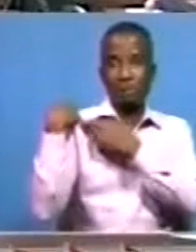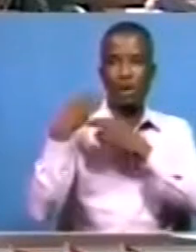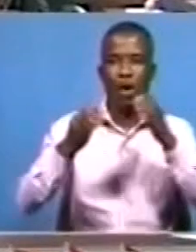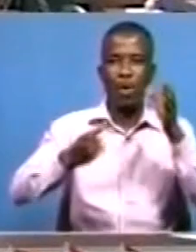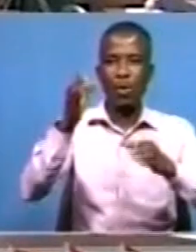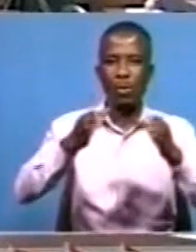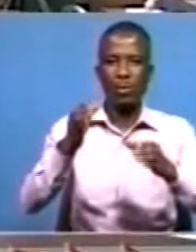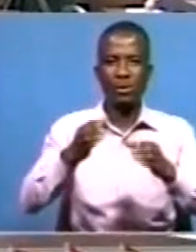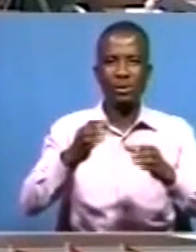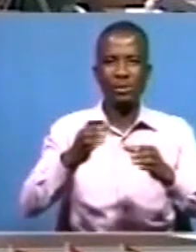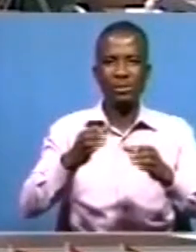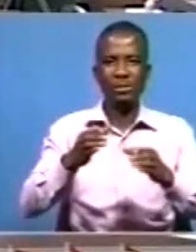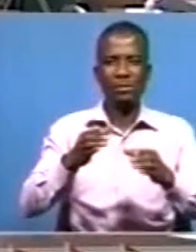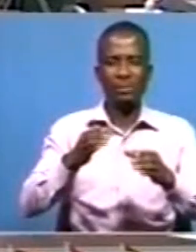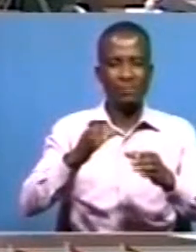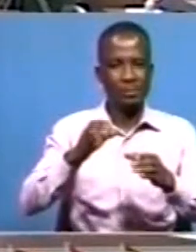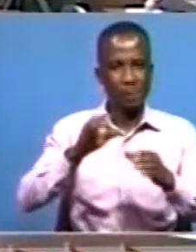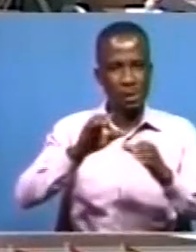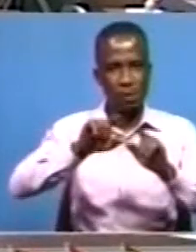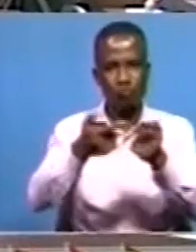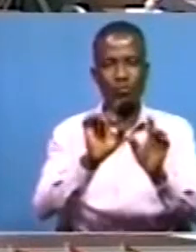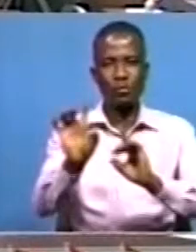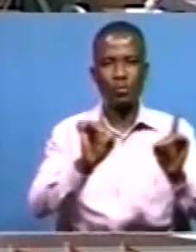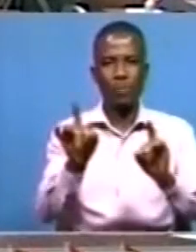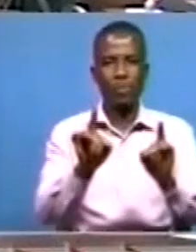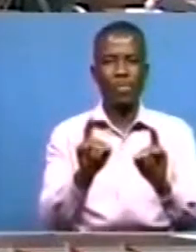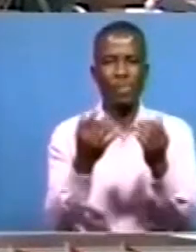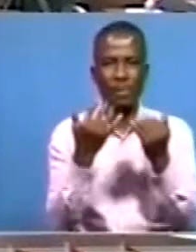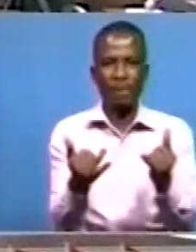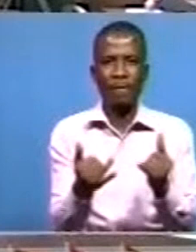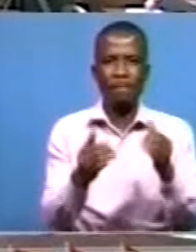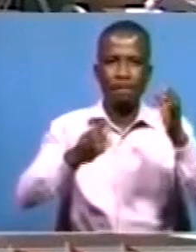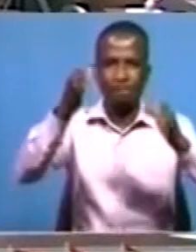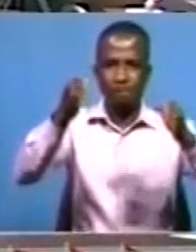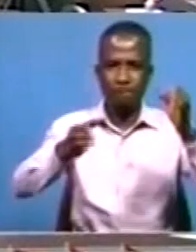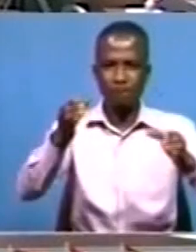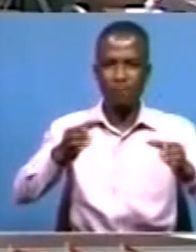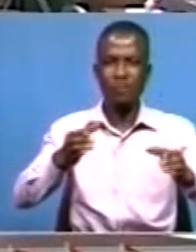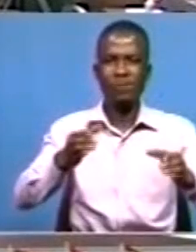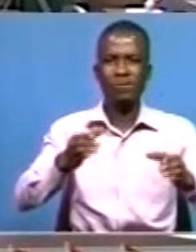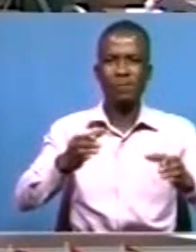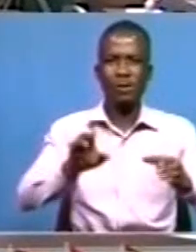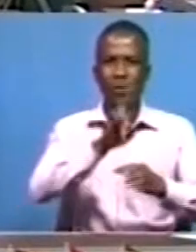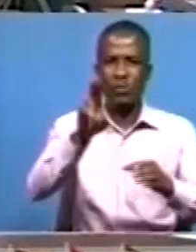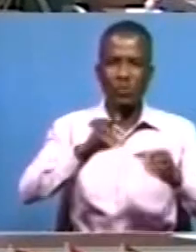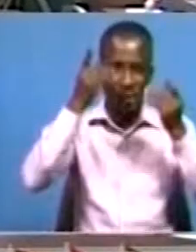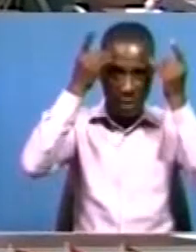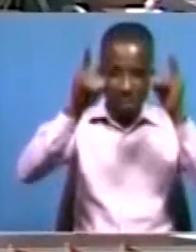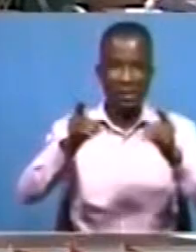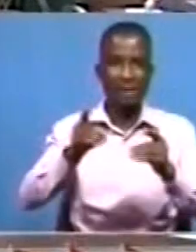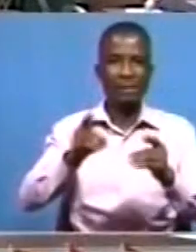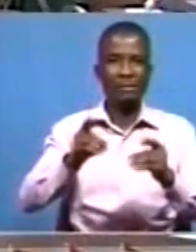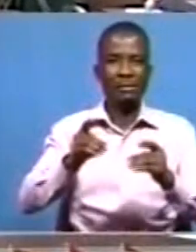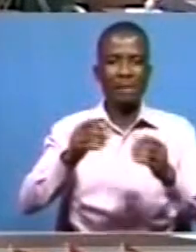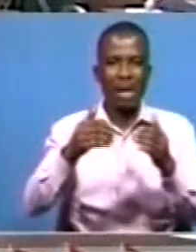parties and the duties of the parties to each other. Thus, when the court has to exercise discretion in an extraordinary